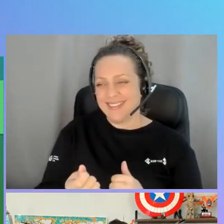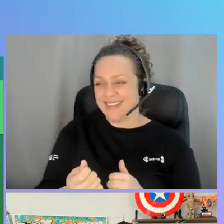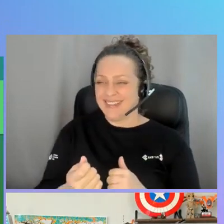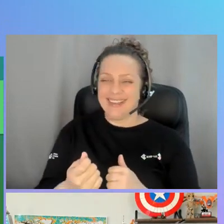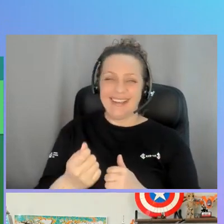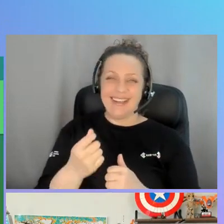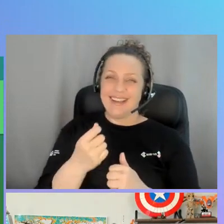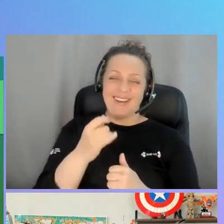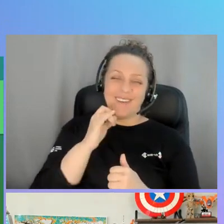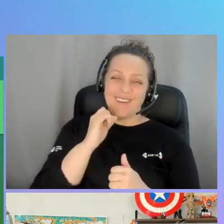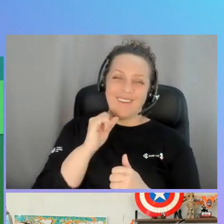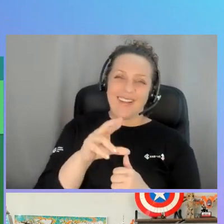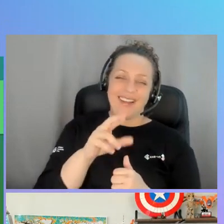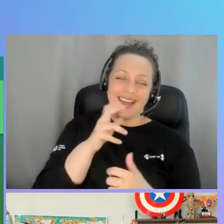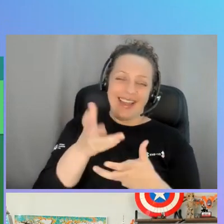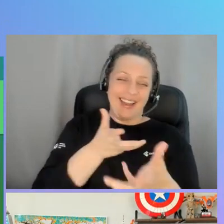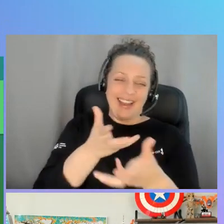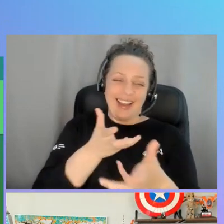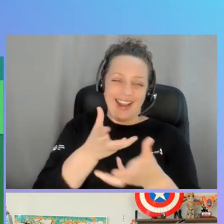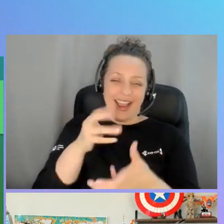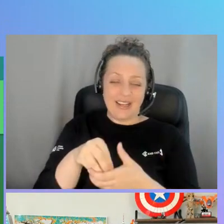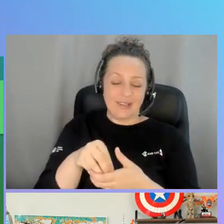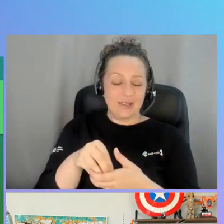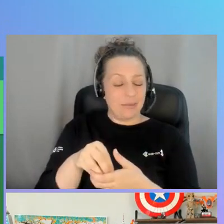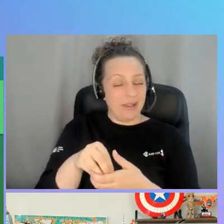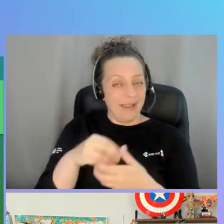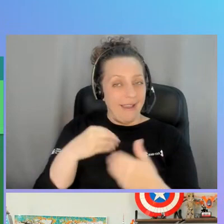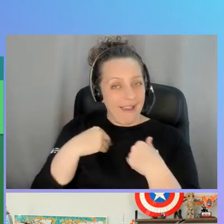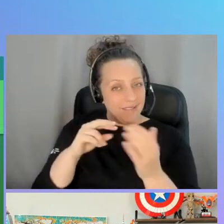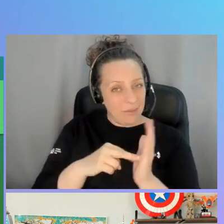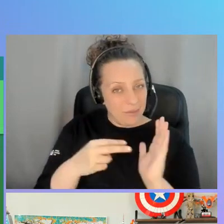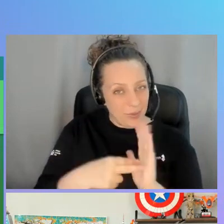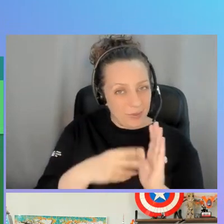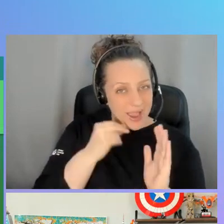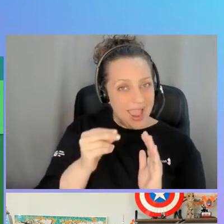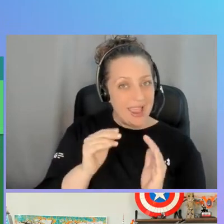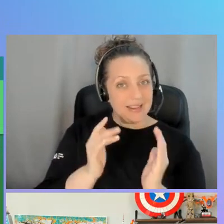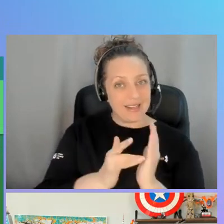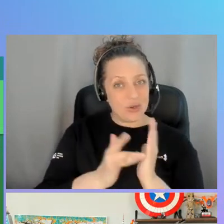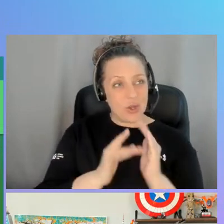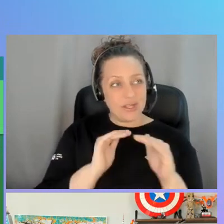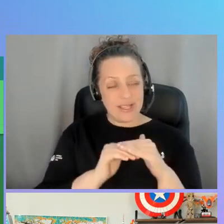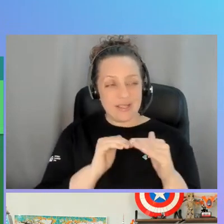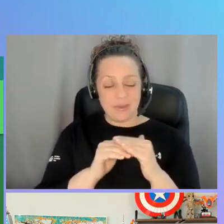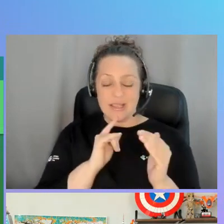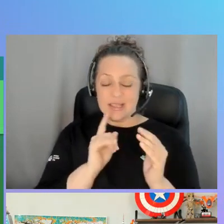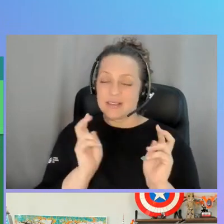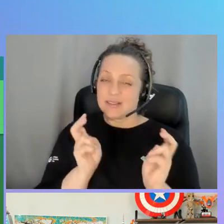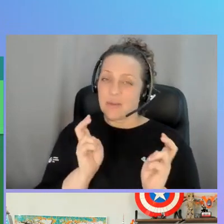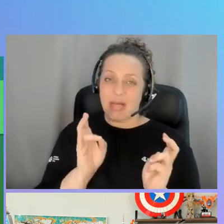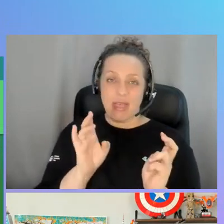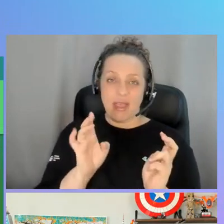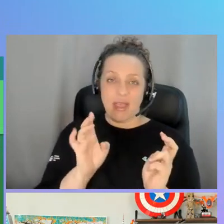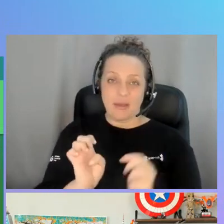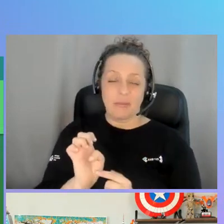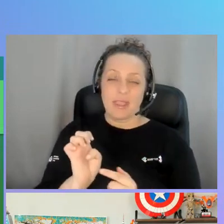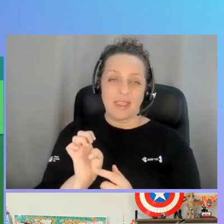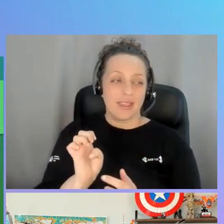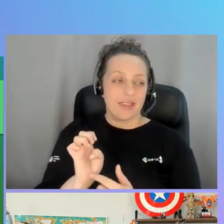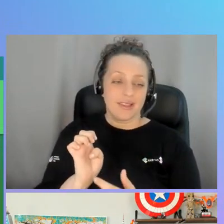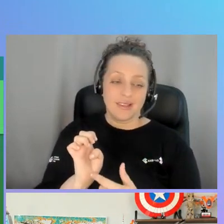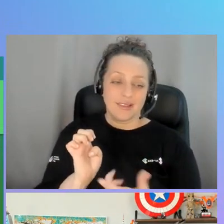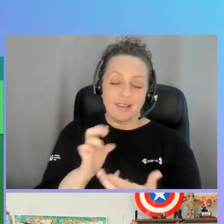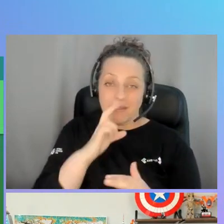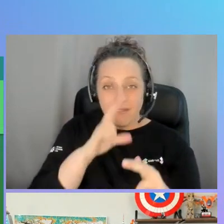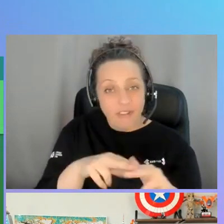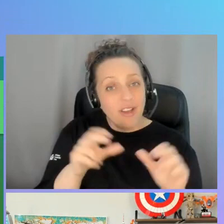think we've all been there, but they serve a purpose. And I think digital accessibility is a topic that can be done in a